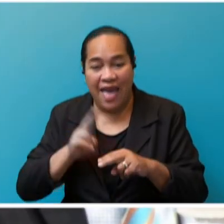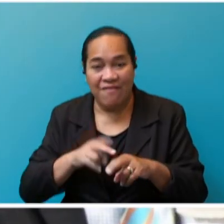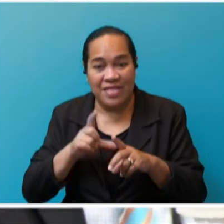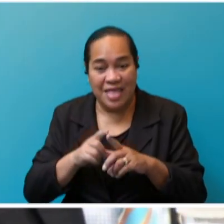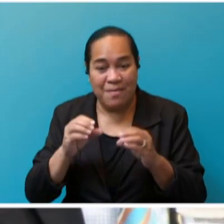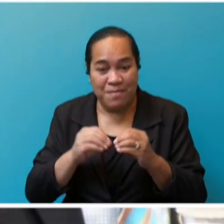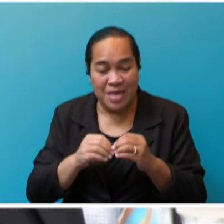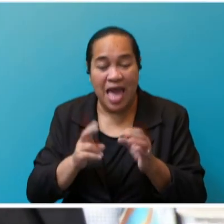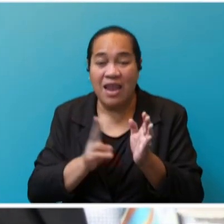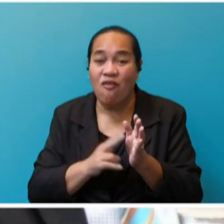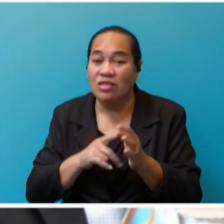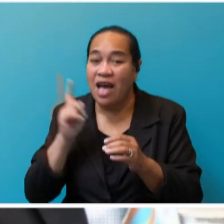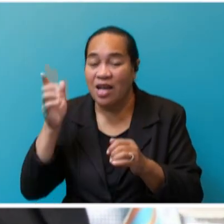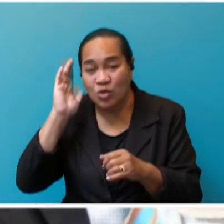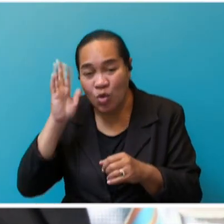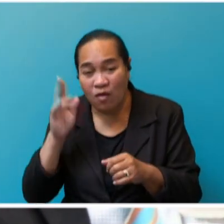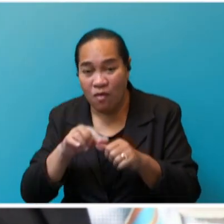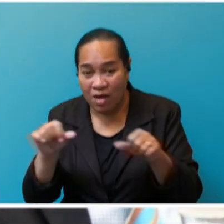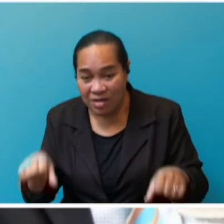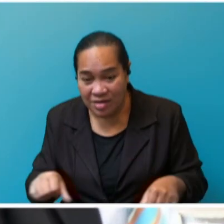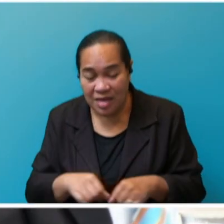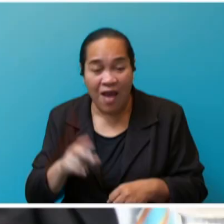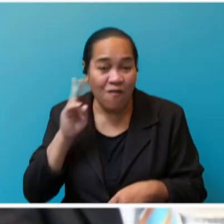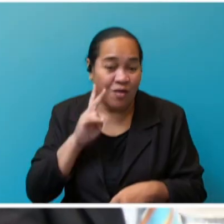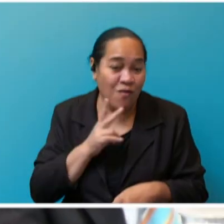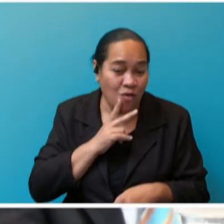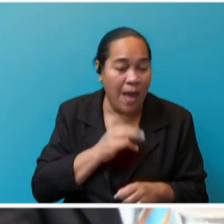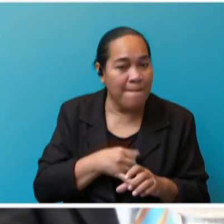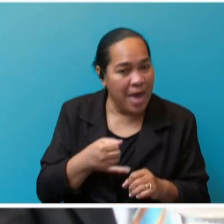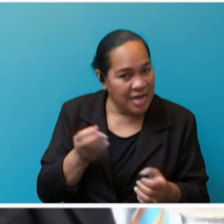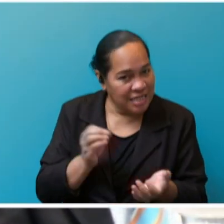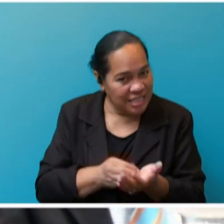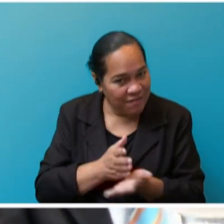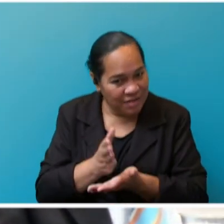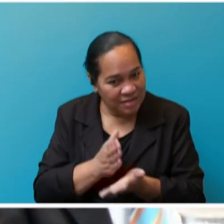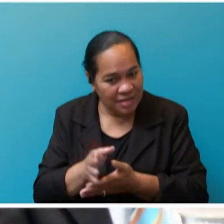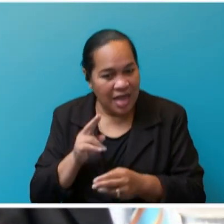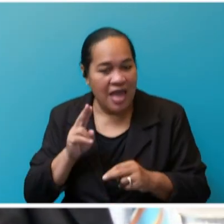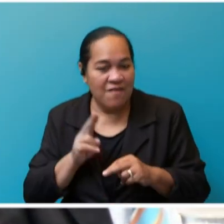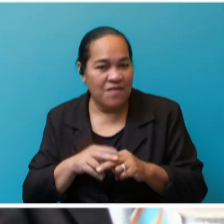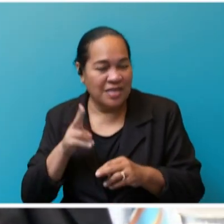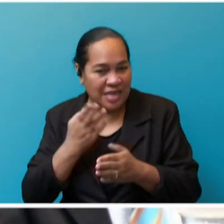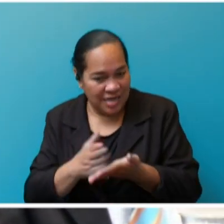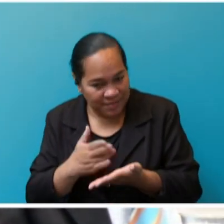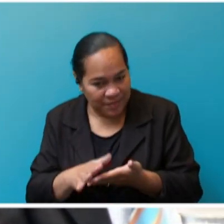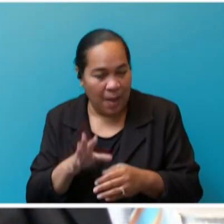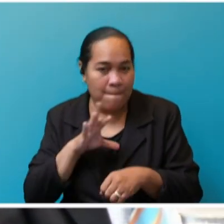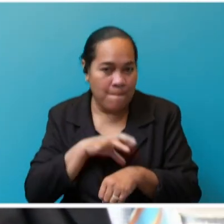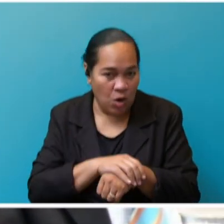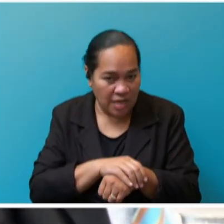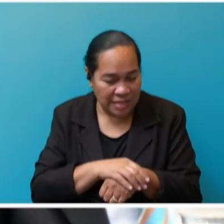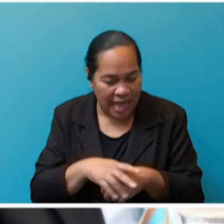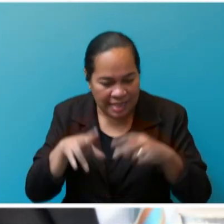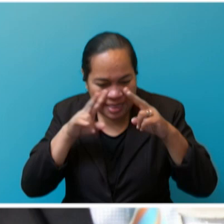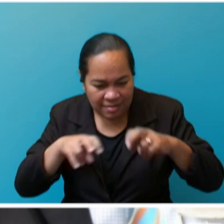Agricultural Technical Institute, Vodafone Fiji, Medical Services Fiji, Fiji National Provident Fund, Fiji Police Force and Diagnostic and